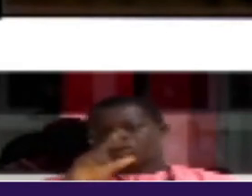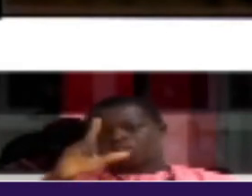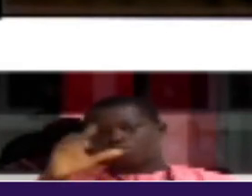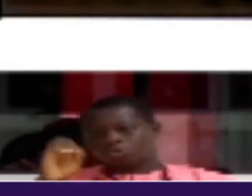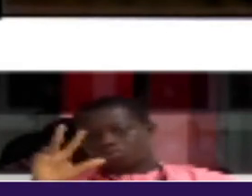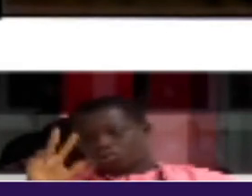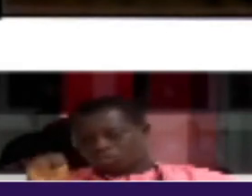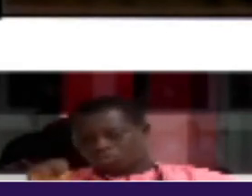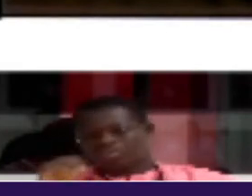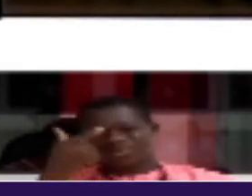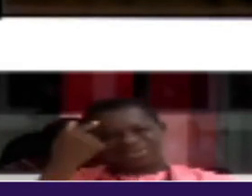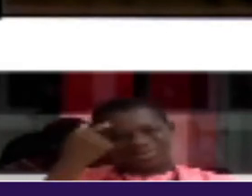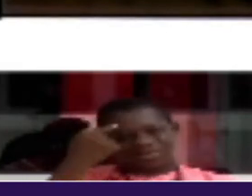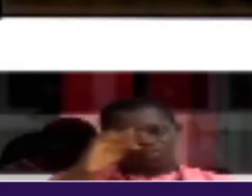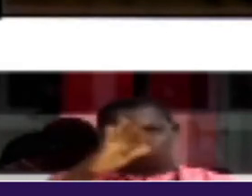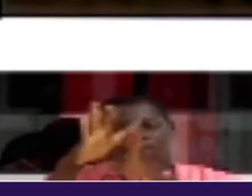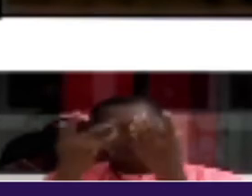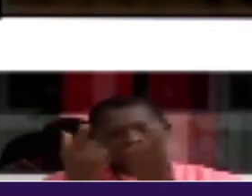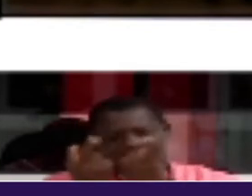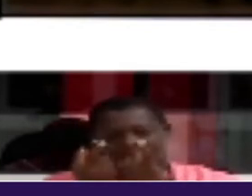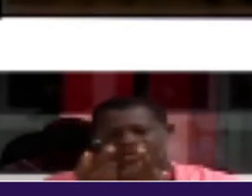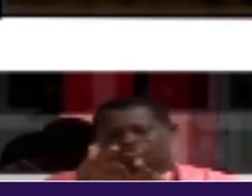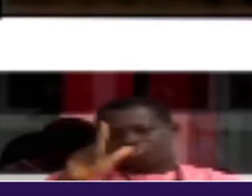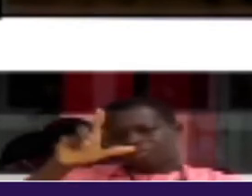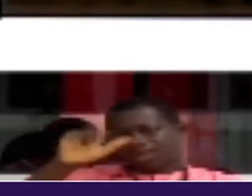I think something like Lamin Sane, but we call him Sololo.